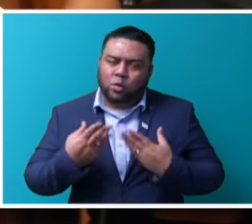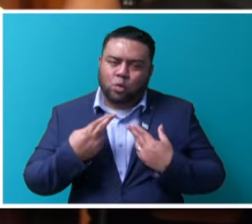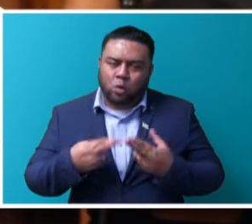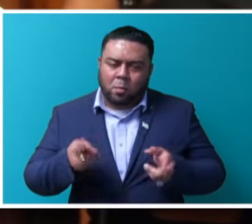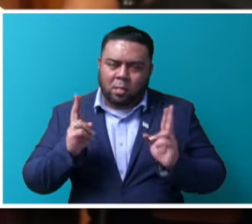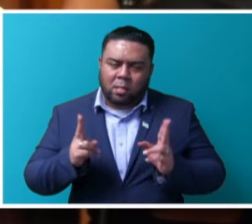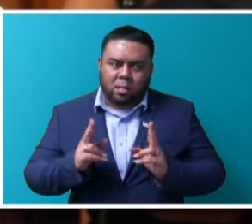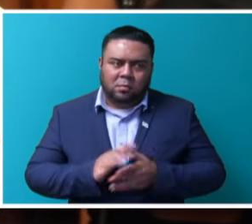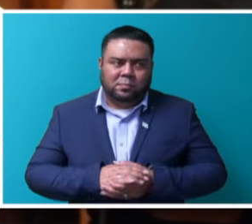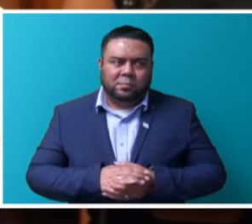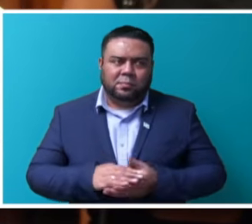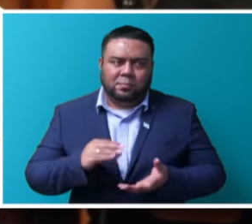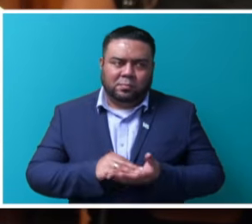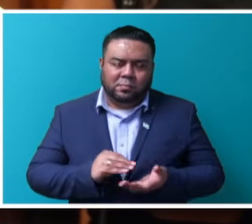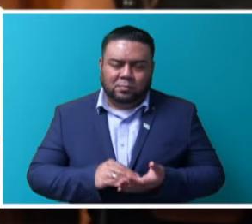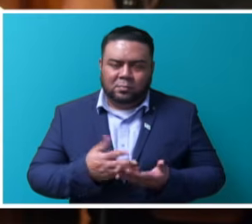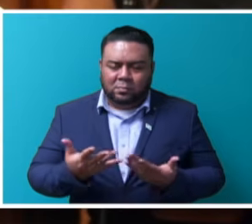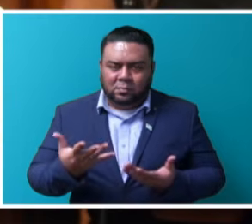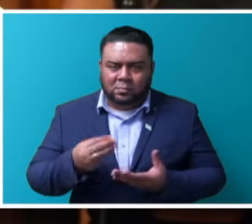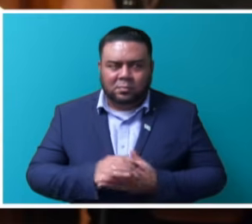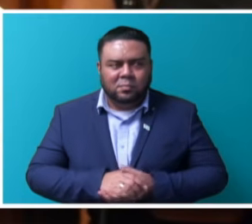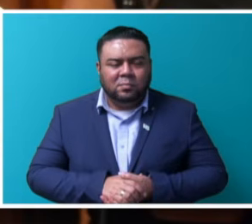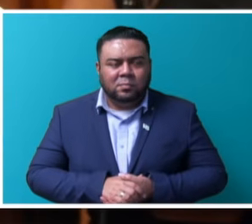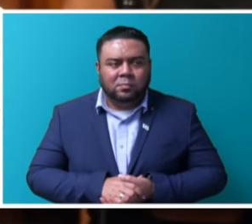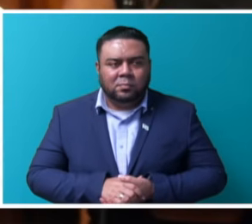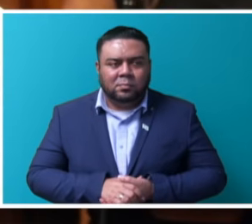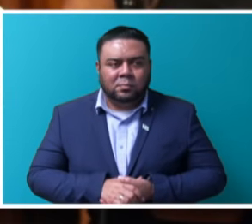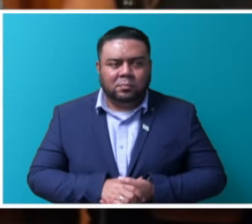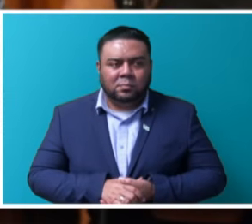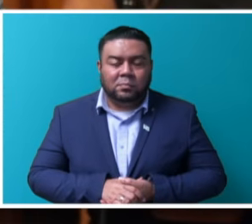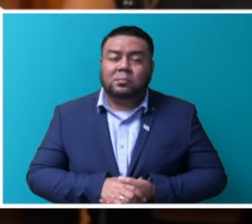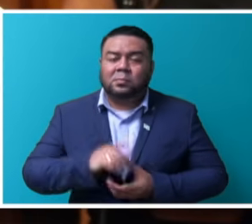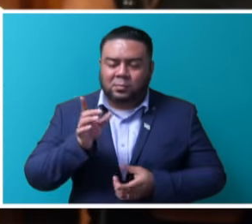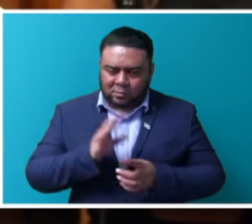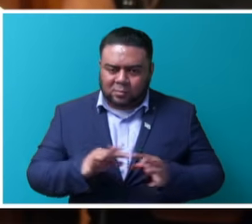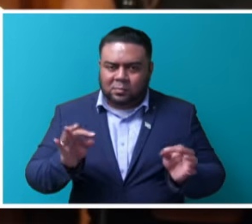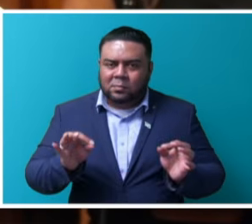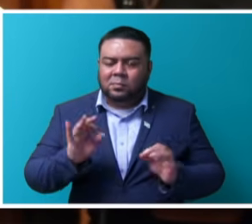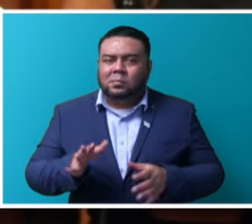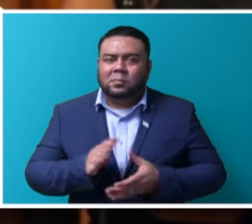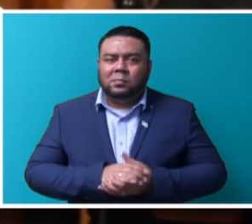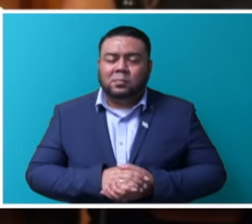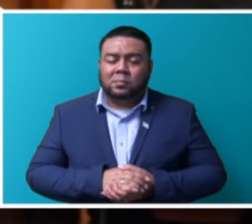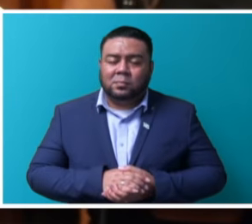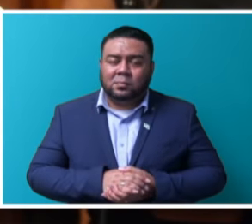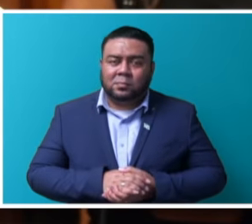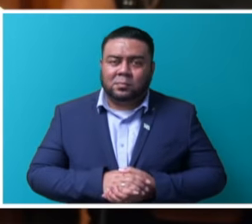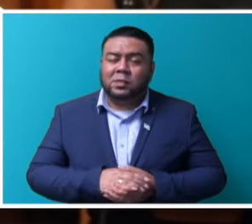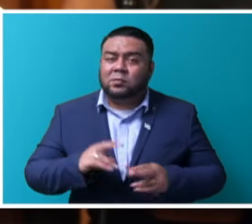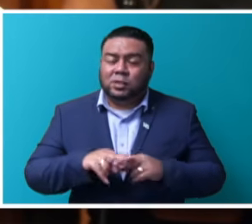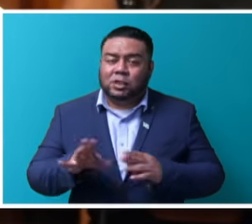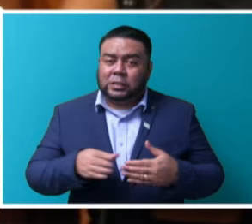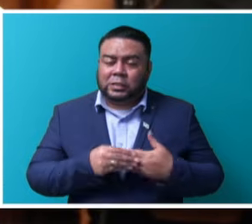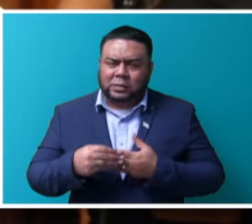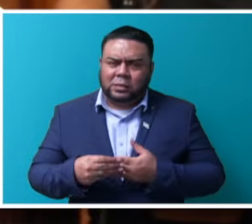and service delivery will be restored to expected standards. Peacekeeping and foreign affairs, apart from Fiji's leadership on climate change